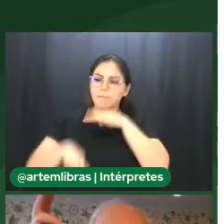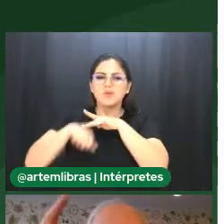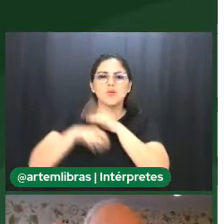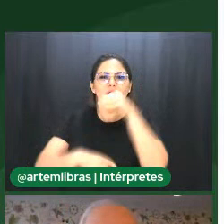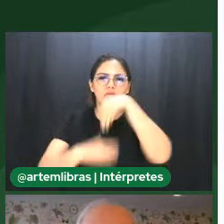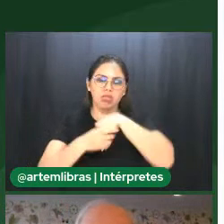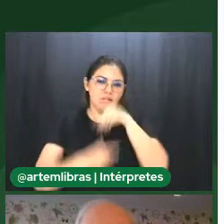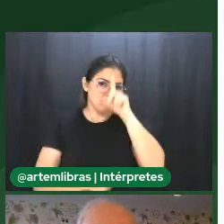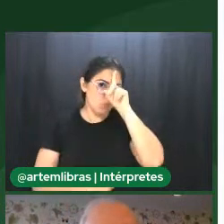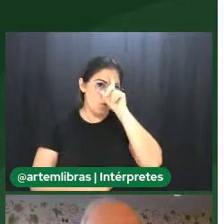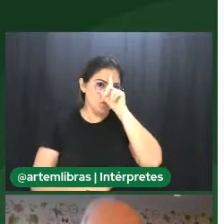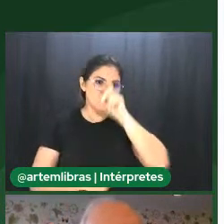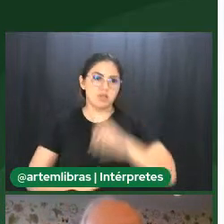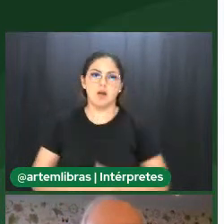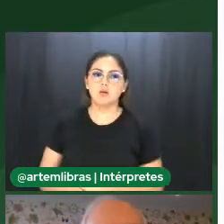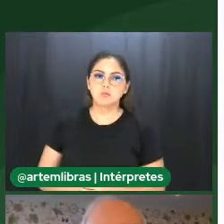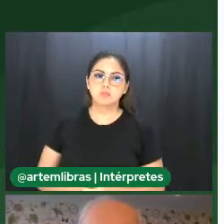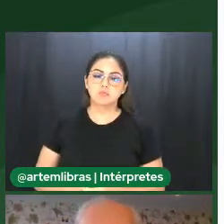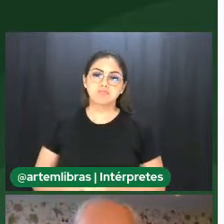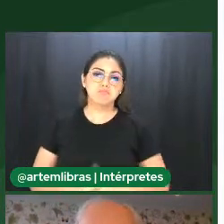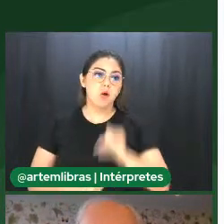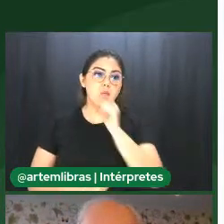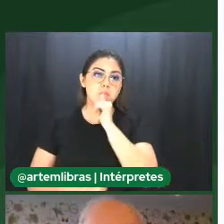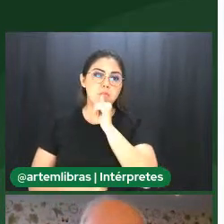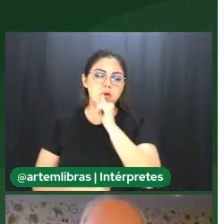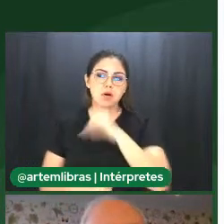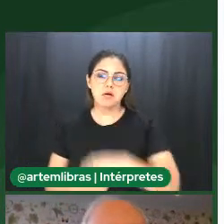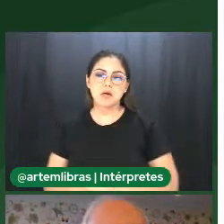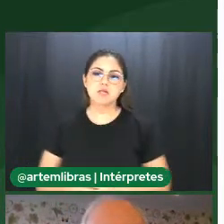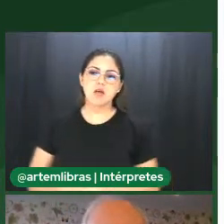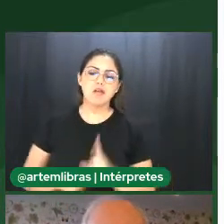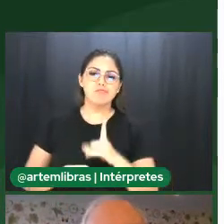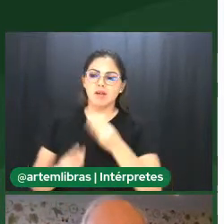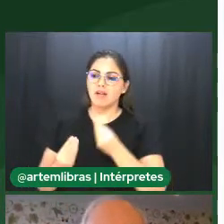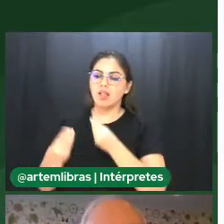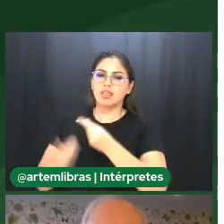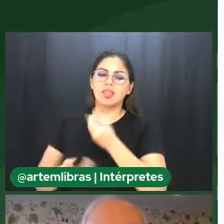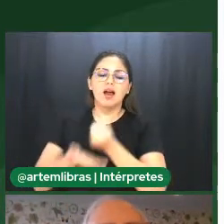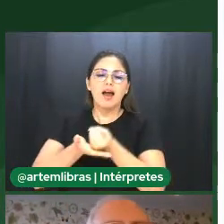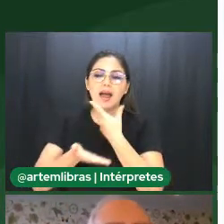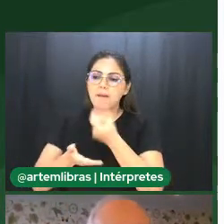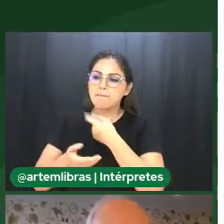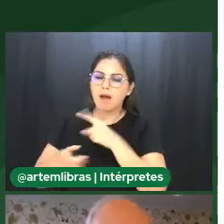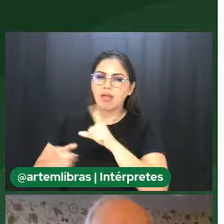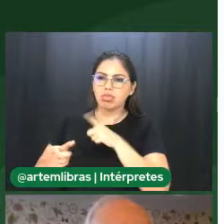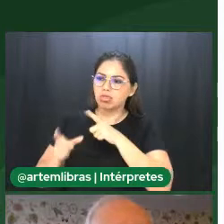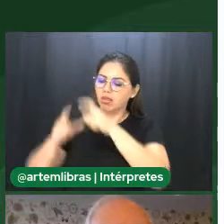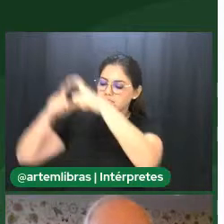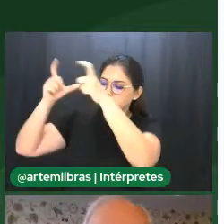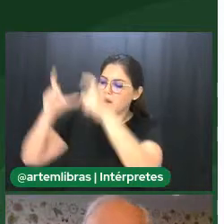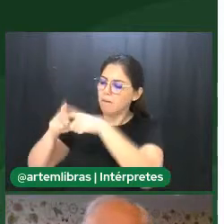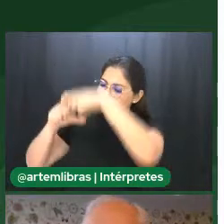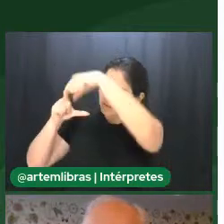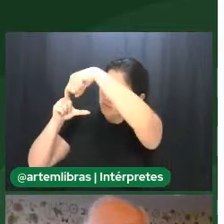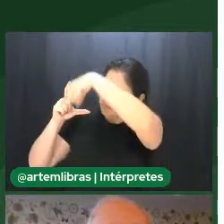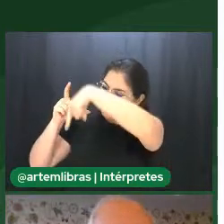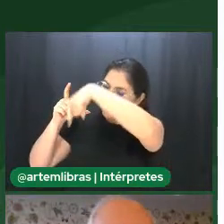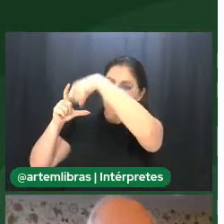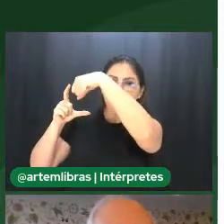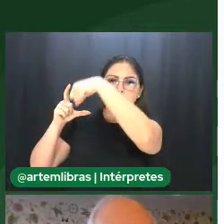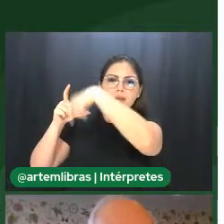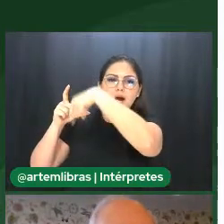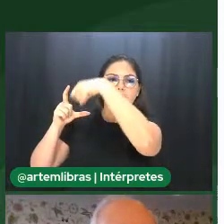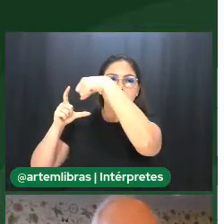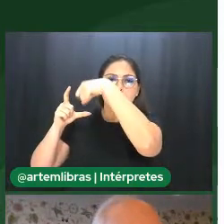where a plastic bag with morphine, and it would drip, drip, drip, drip, drip consistently.